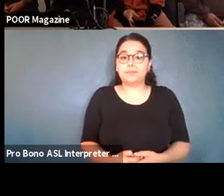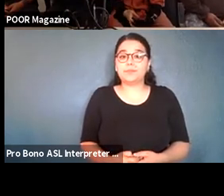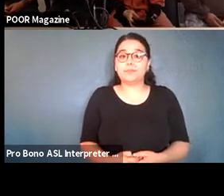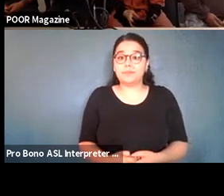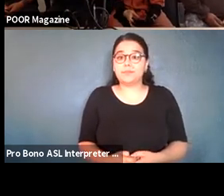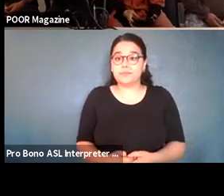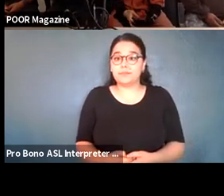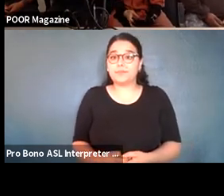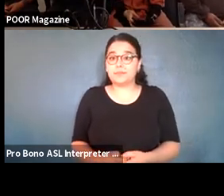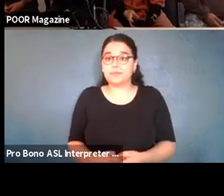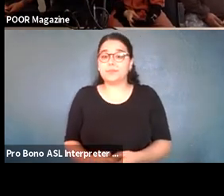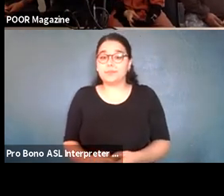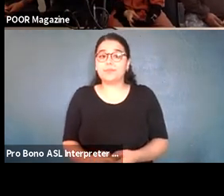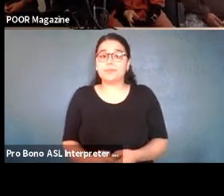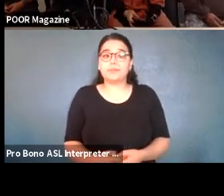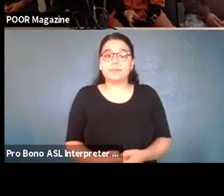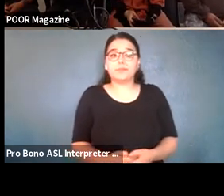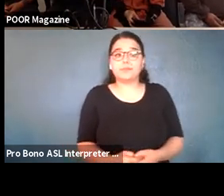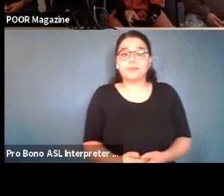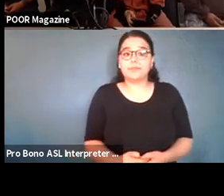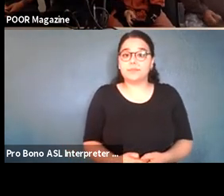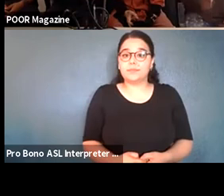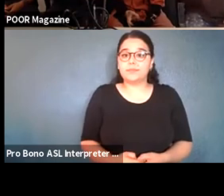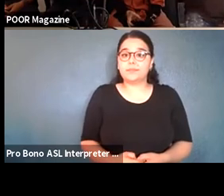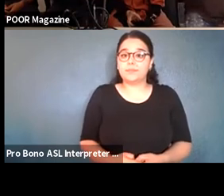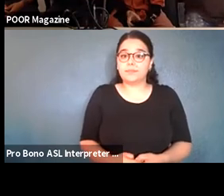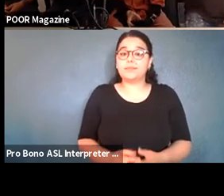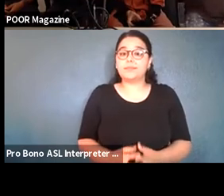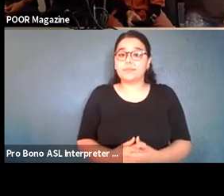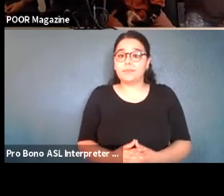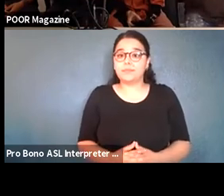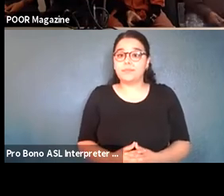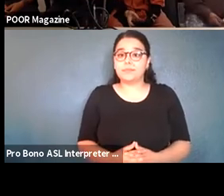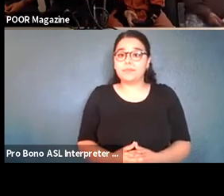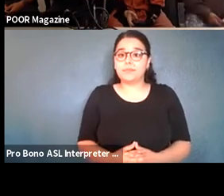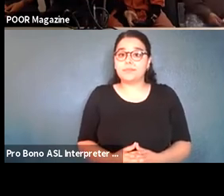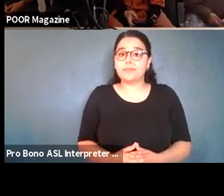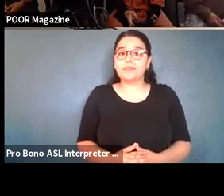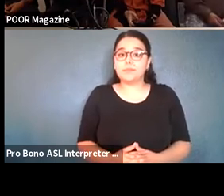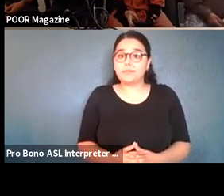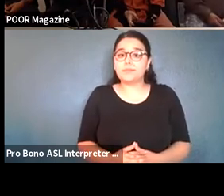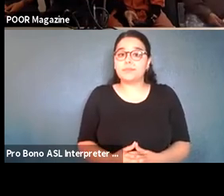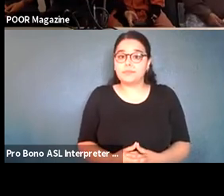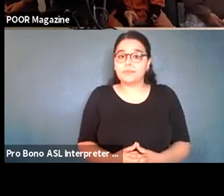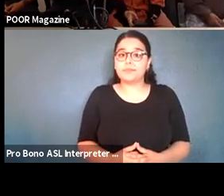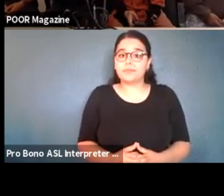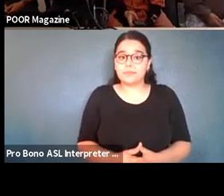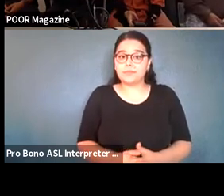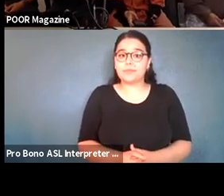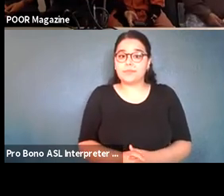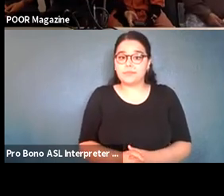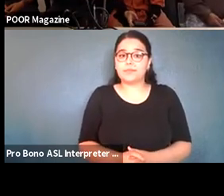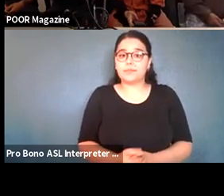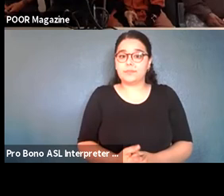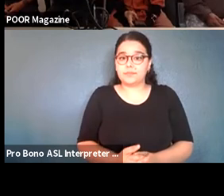actualmente interpretando, así si me pueden dar una señal que pueden escuchar a la interpretación en inglés, perfecto. Así que voy a